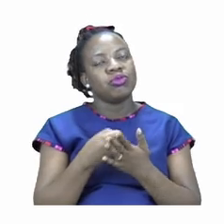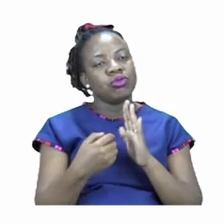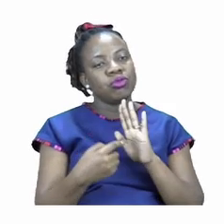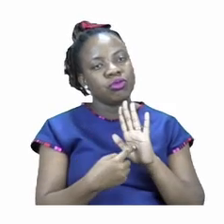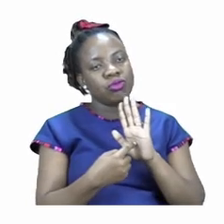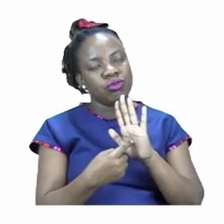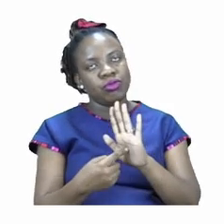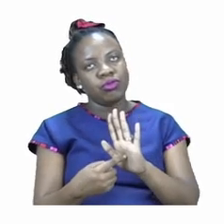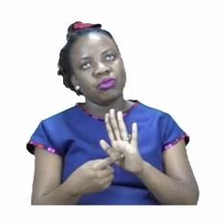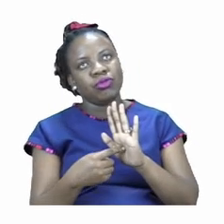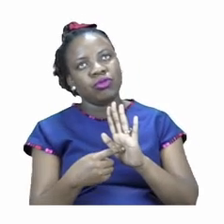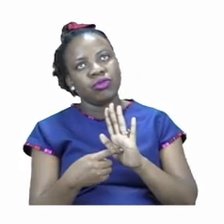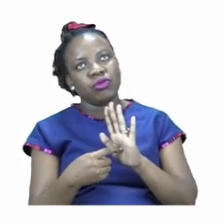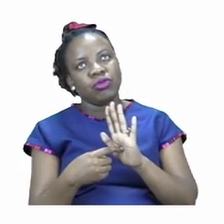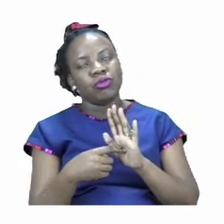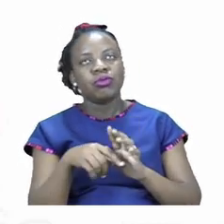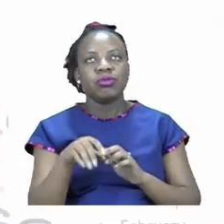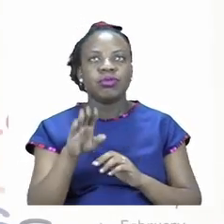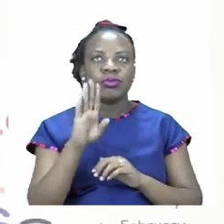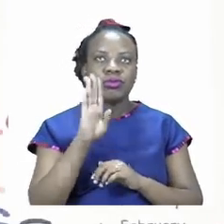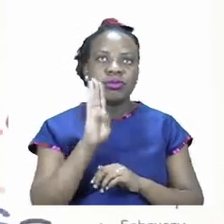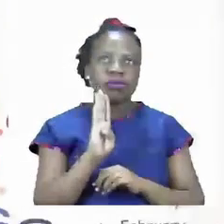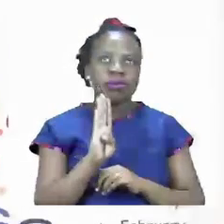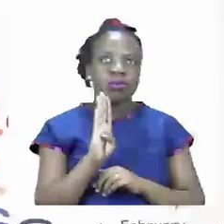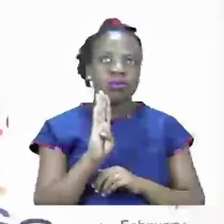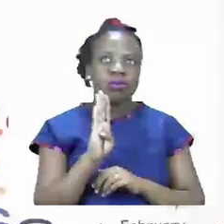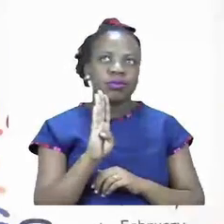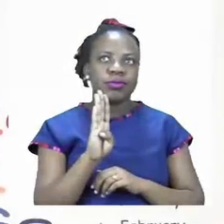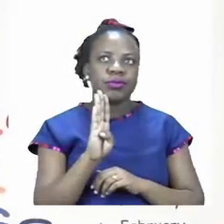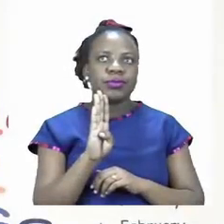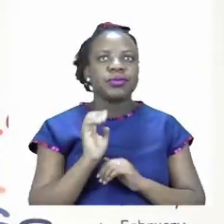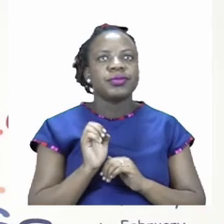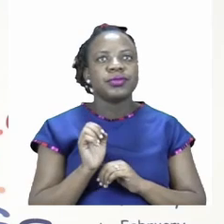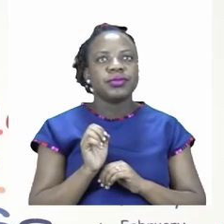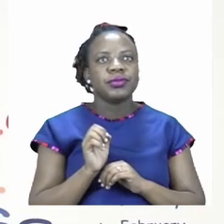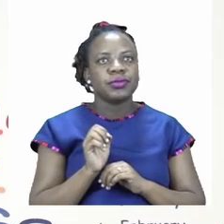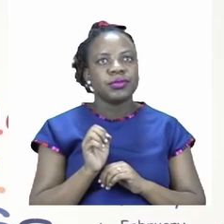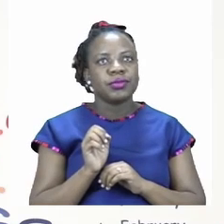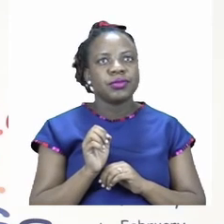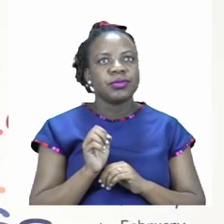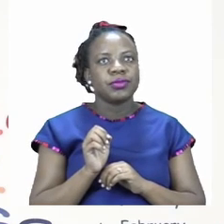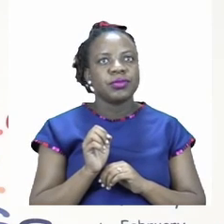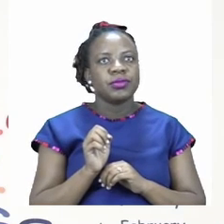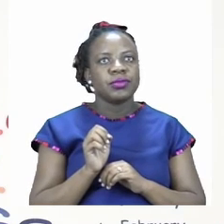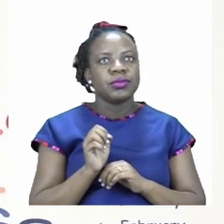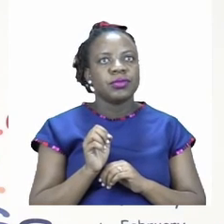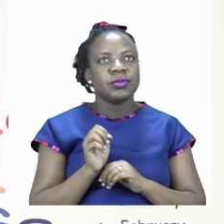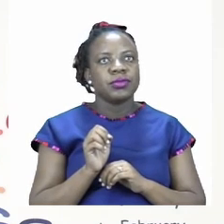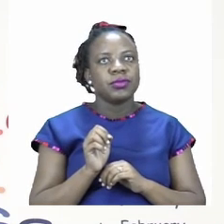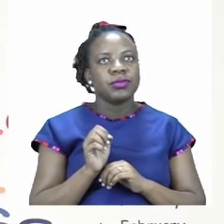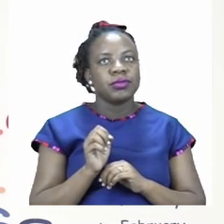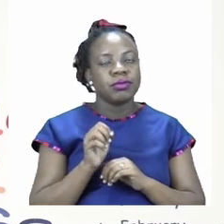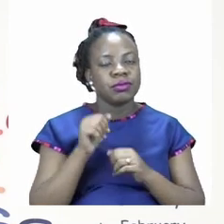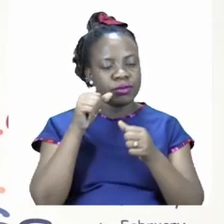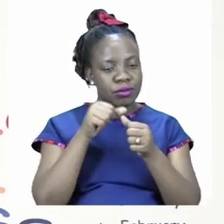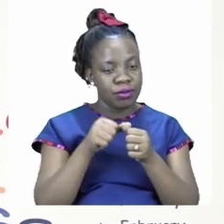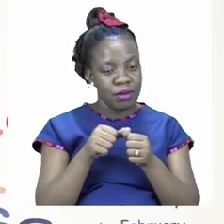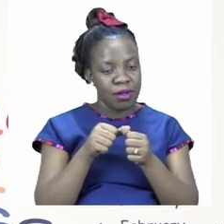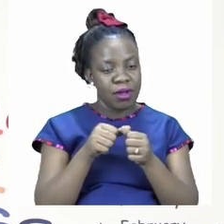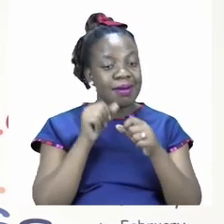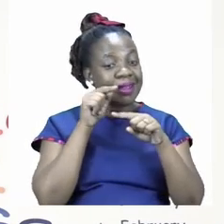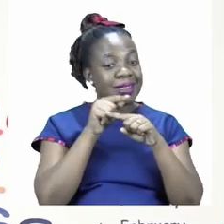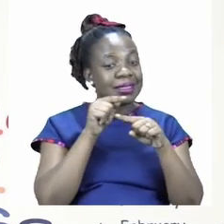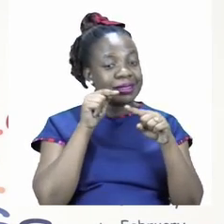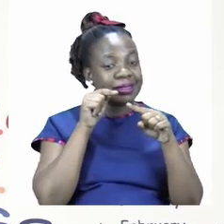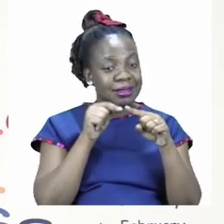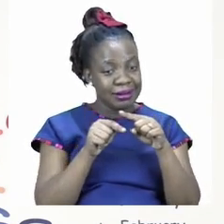Let's take a look at the board. Now, remember, we said that division is just